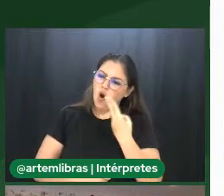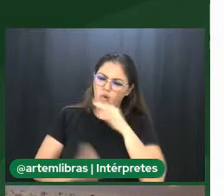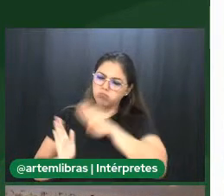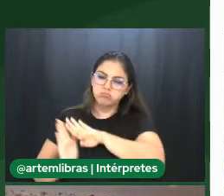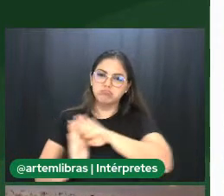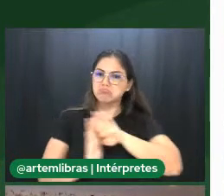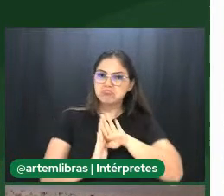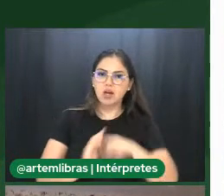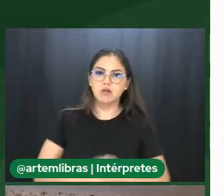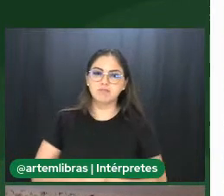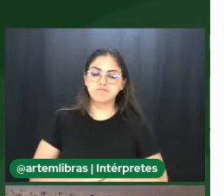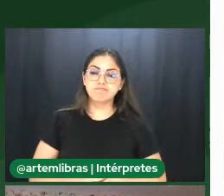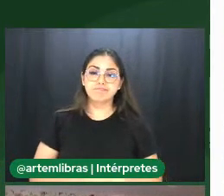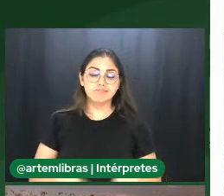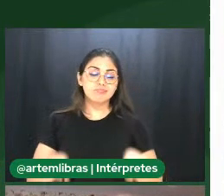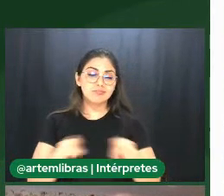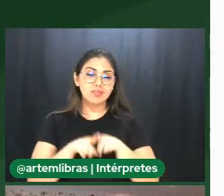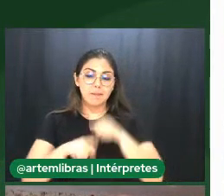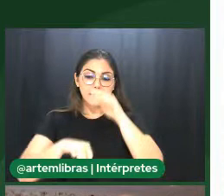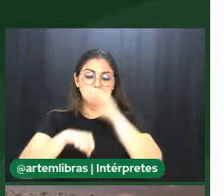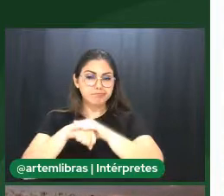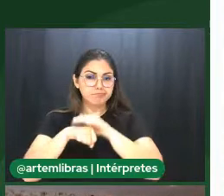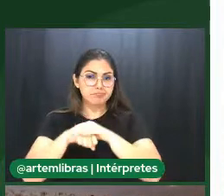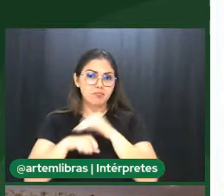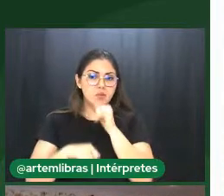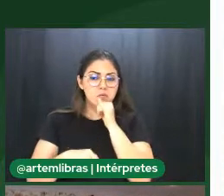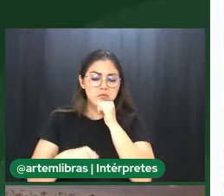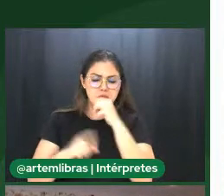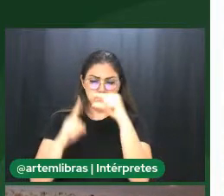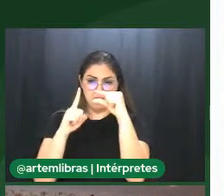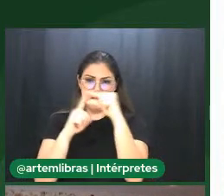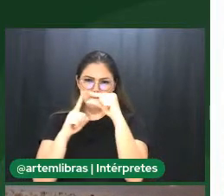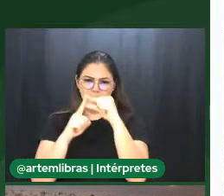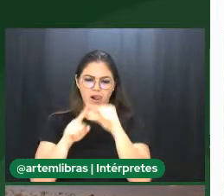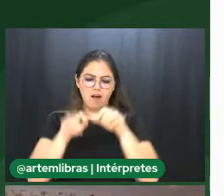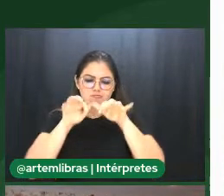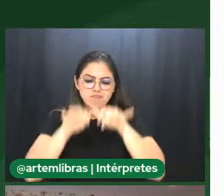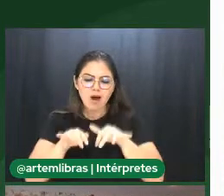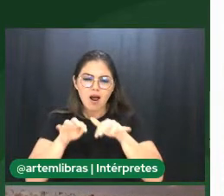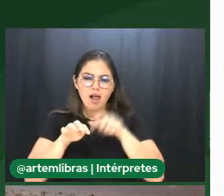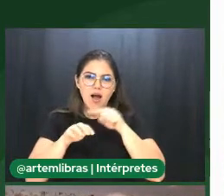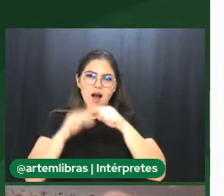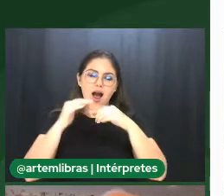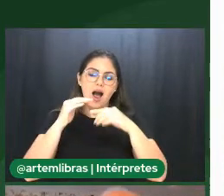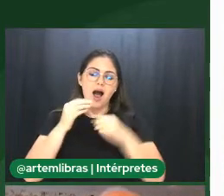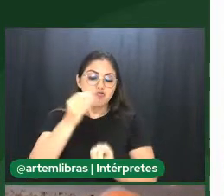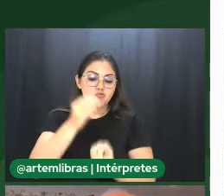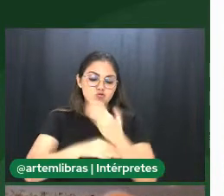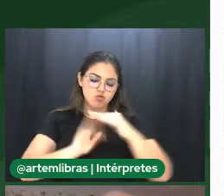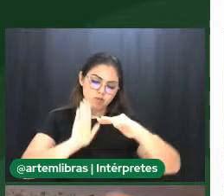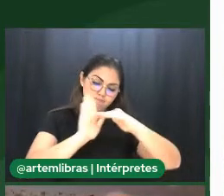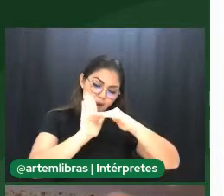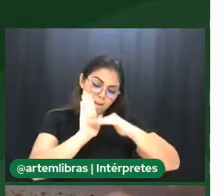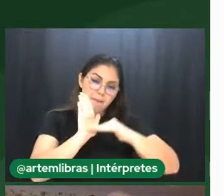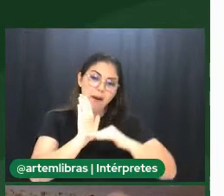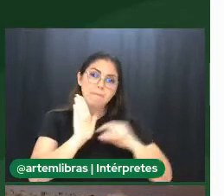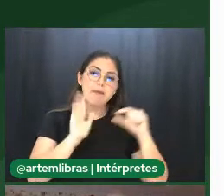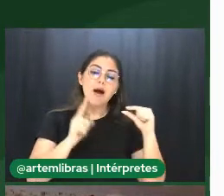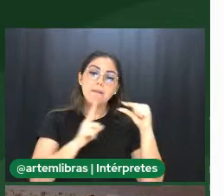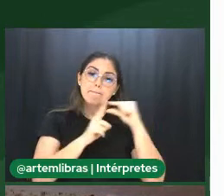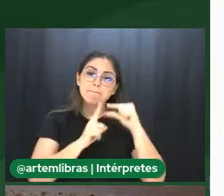It gives me suggestions that I can ignore or I can put to work. So that's what I mean by a super